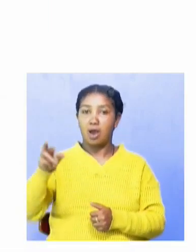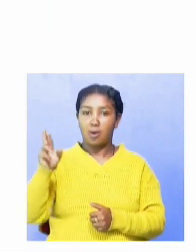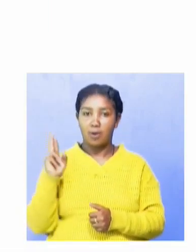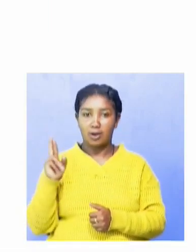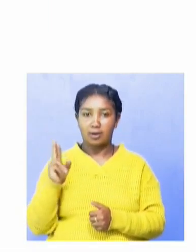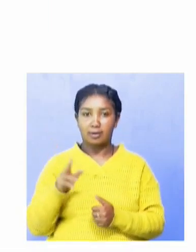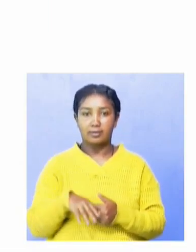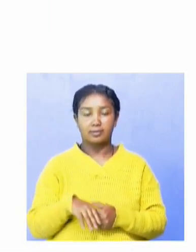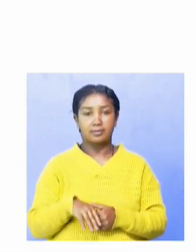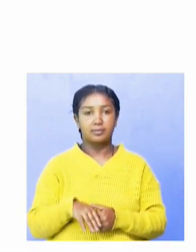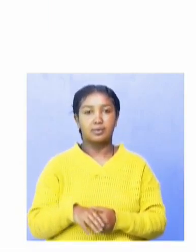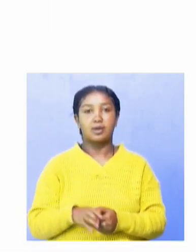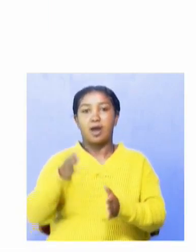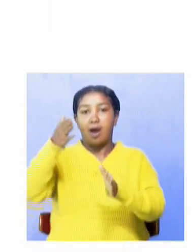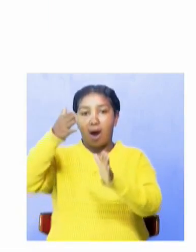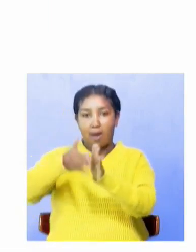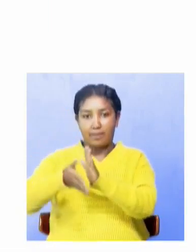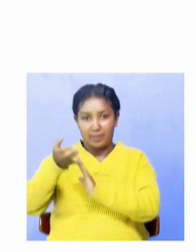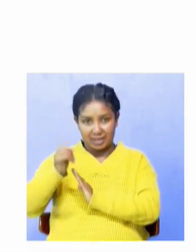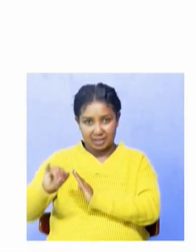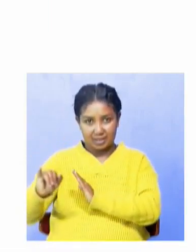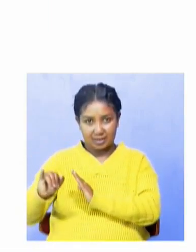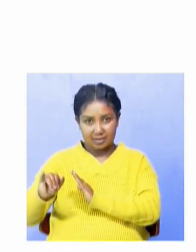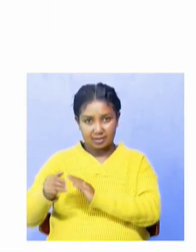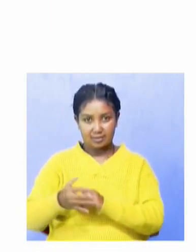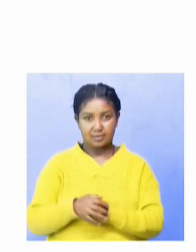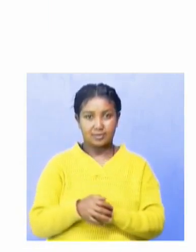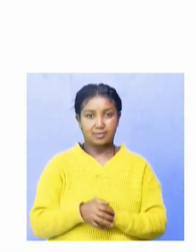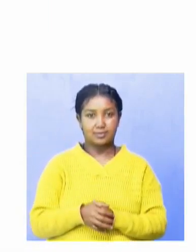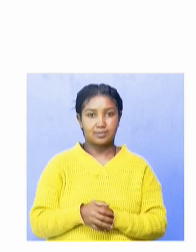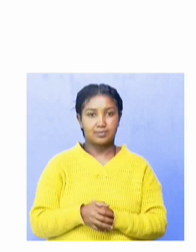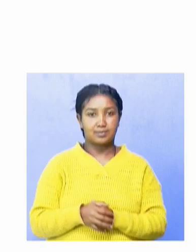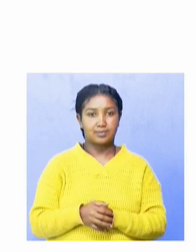were happening.